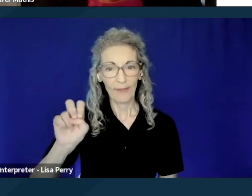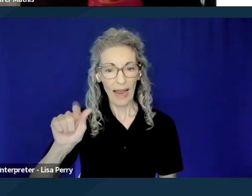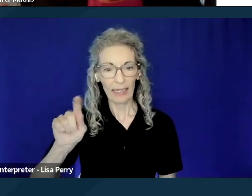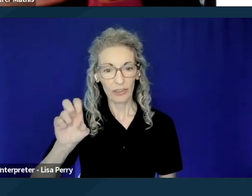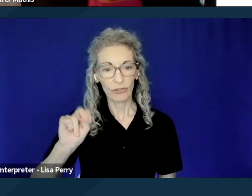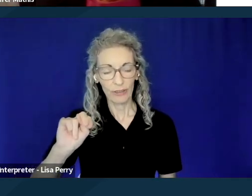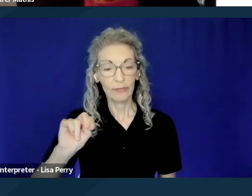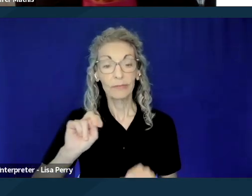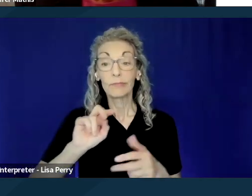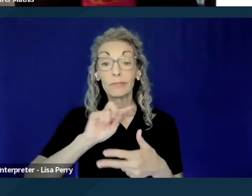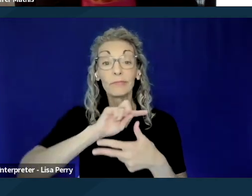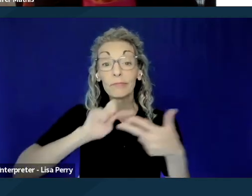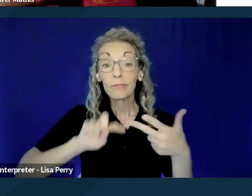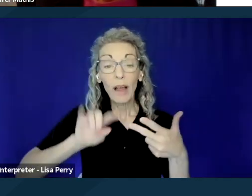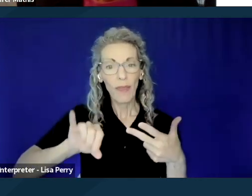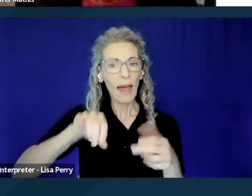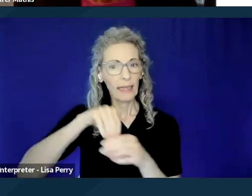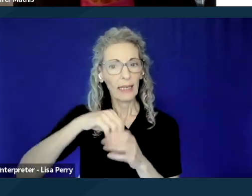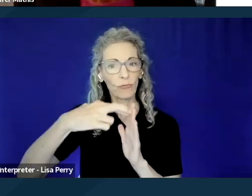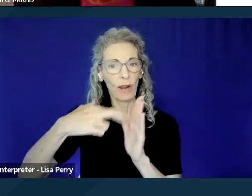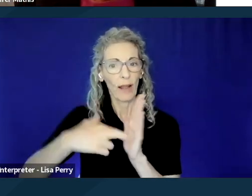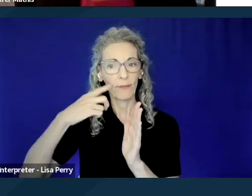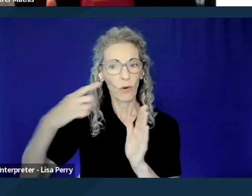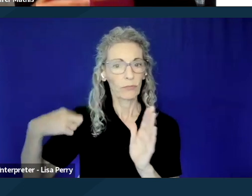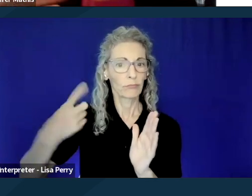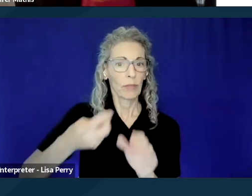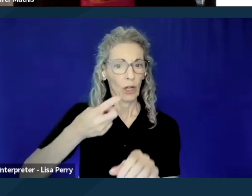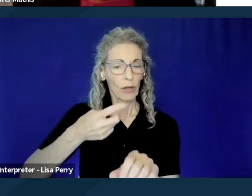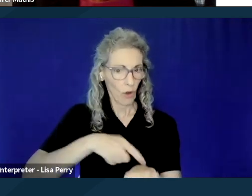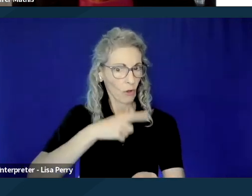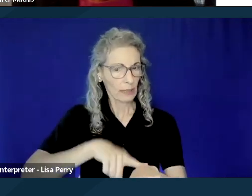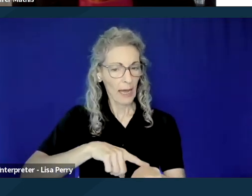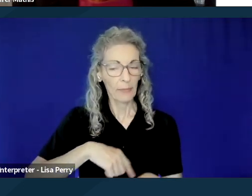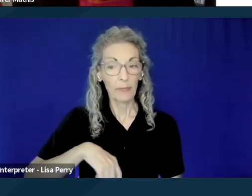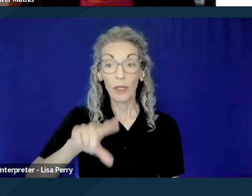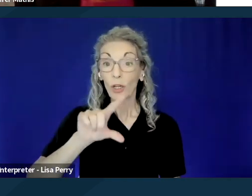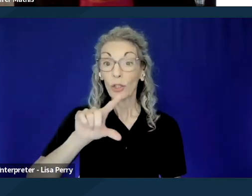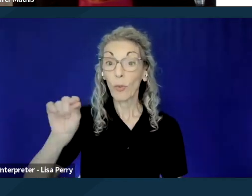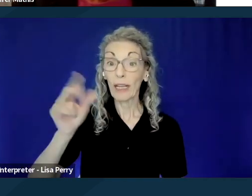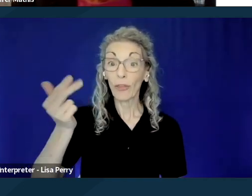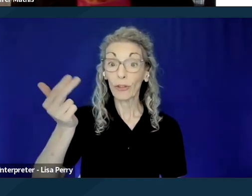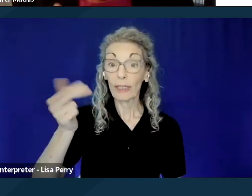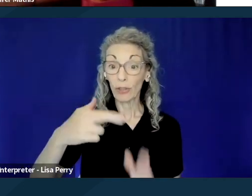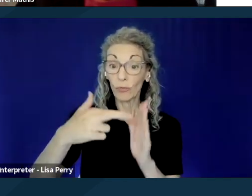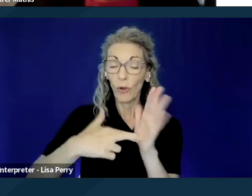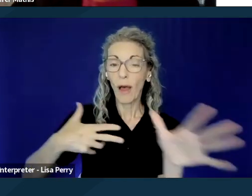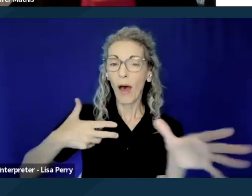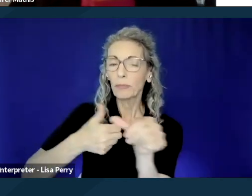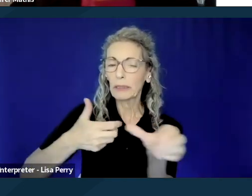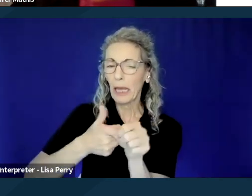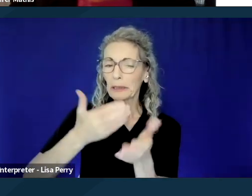action program have been in the regulation for quite some time. The 2013 rule made some updates to it,